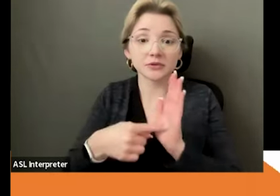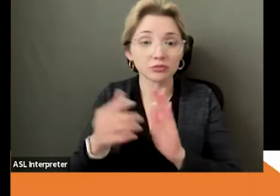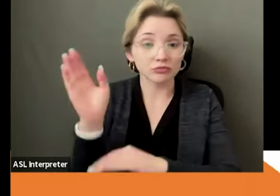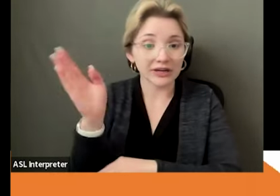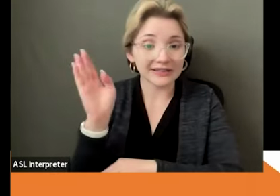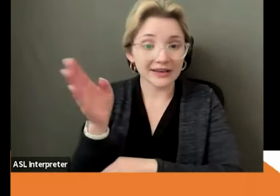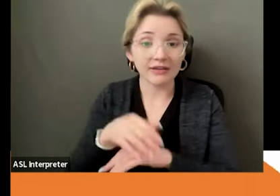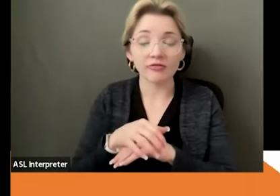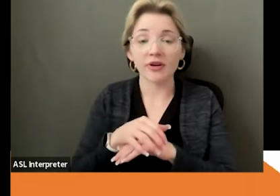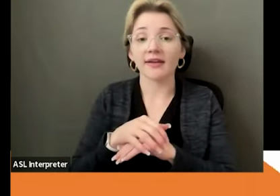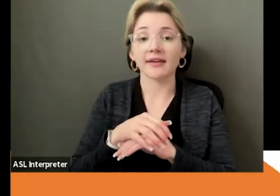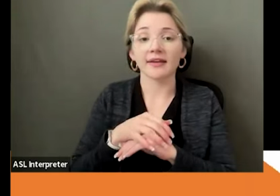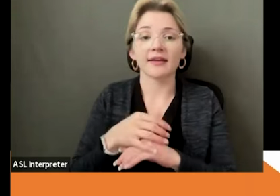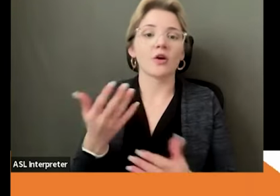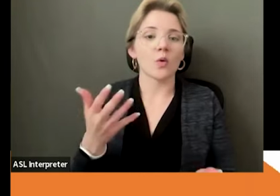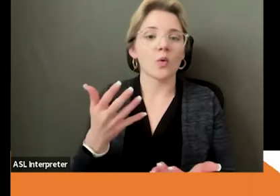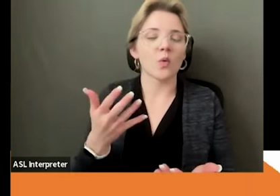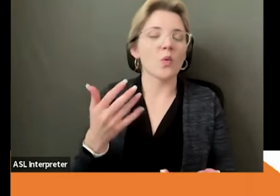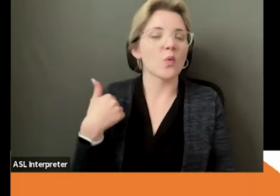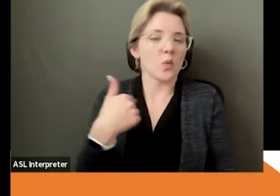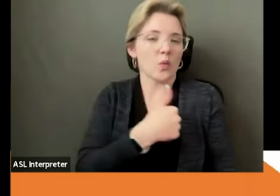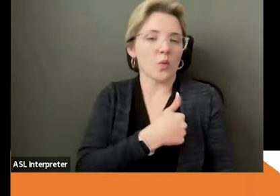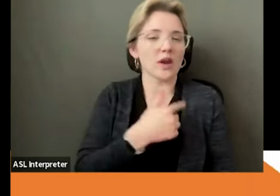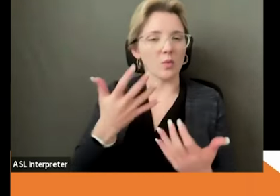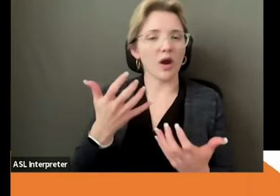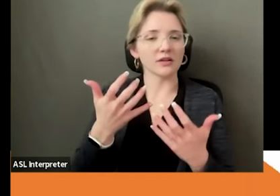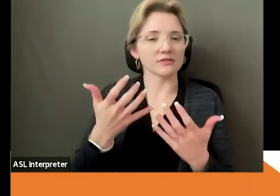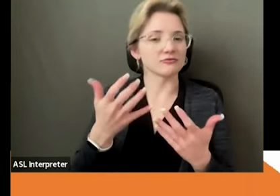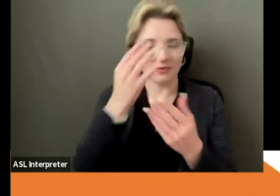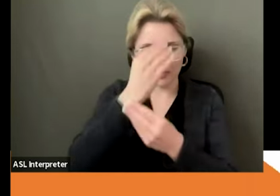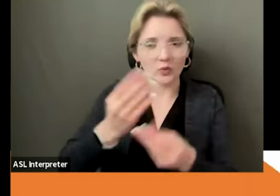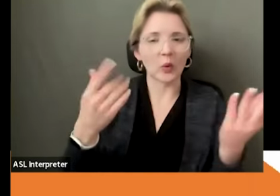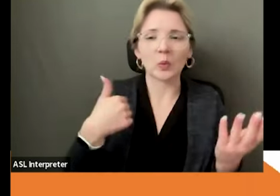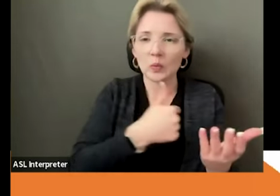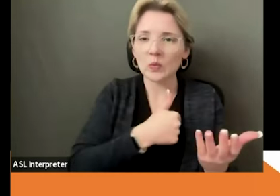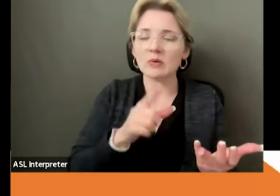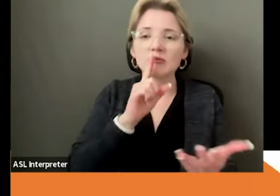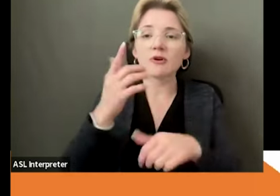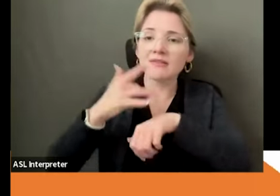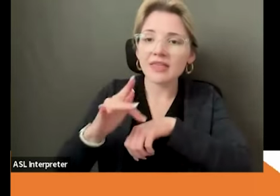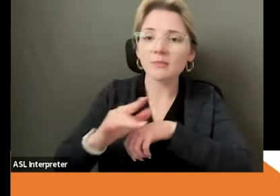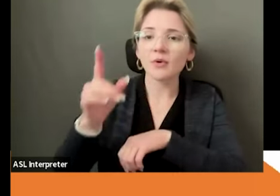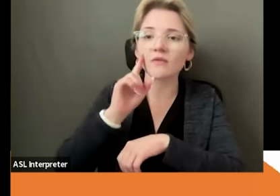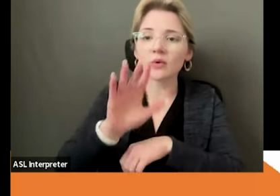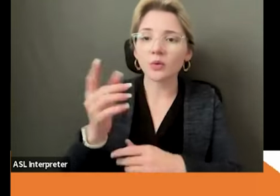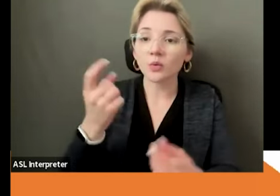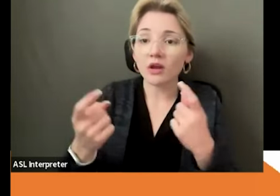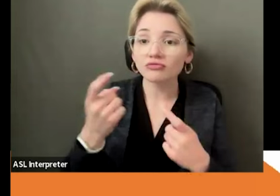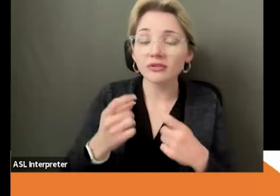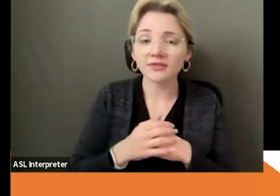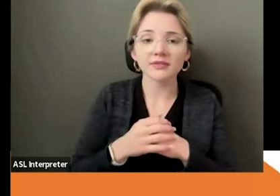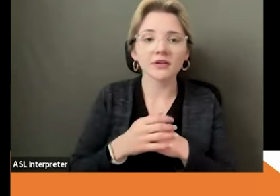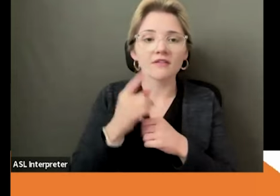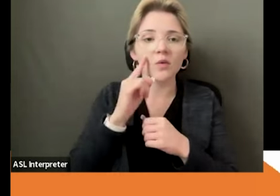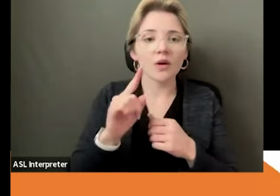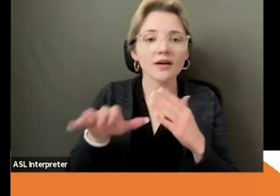for many, many different reasons, but also just that like we are available for your questions, for your contacts. We are here